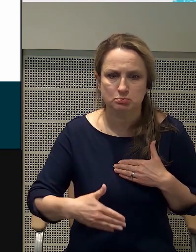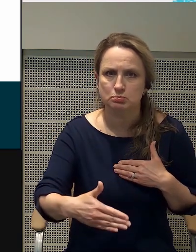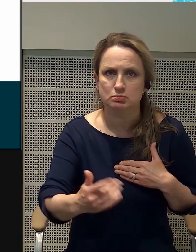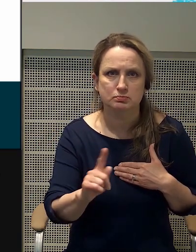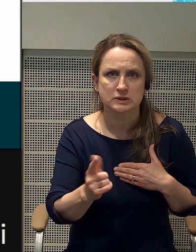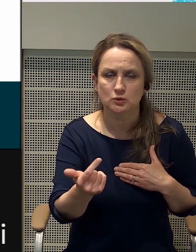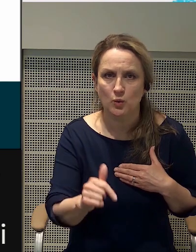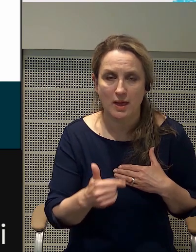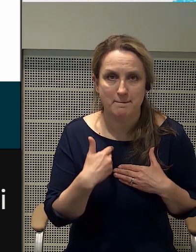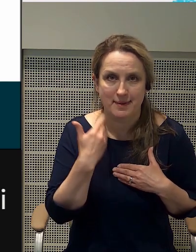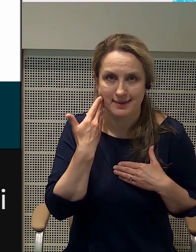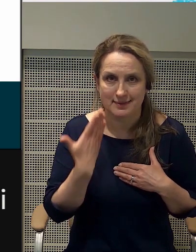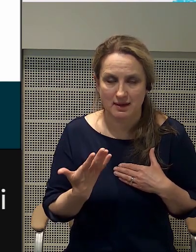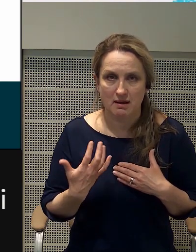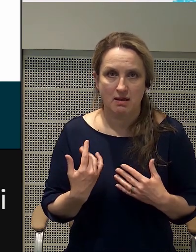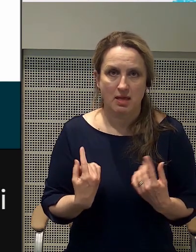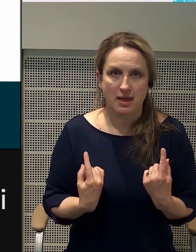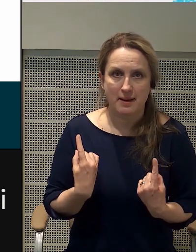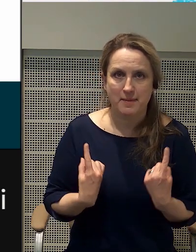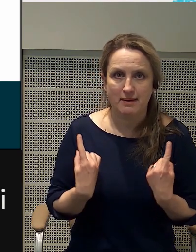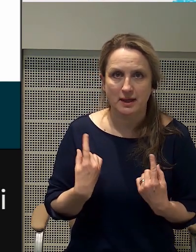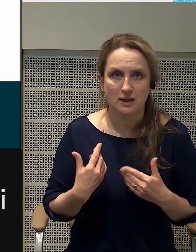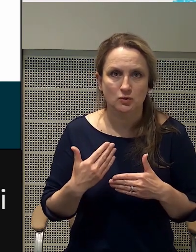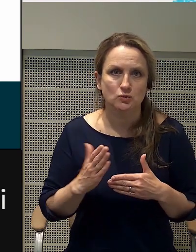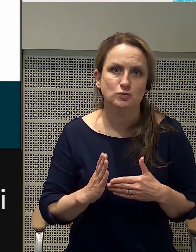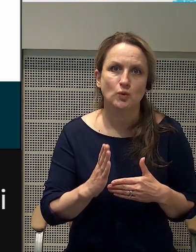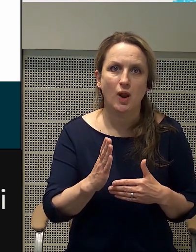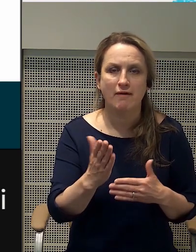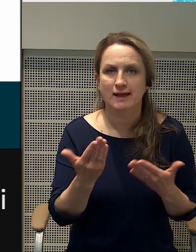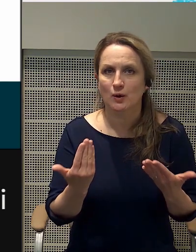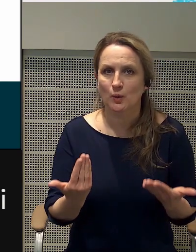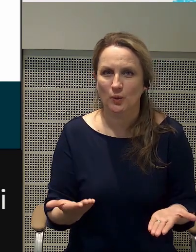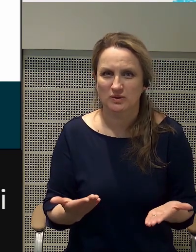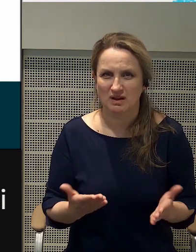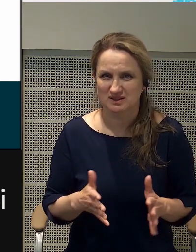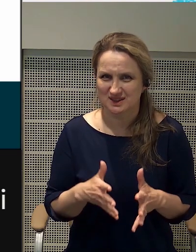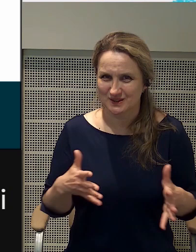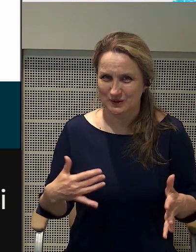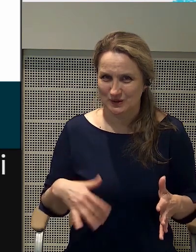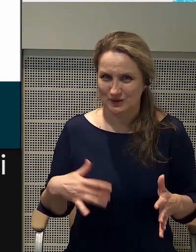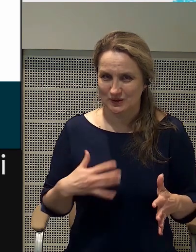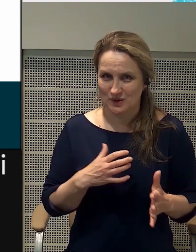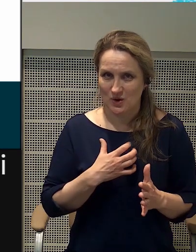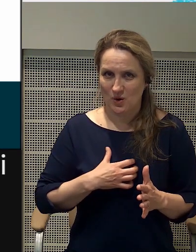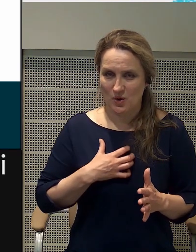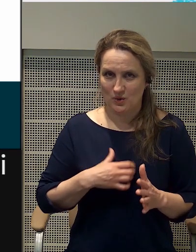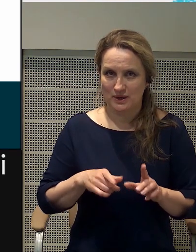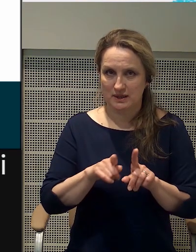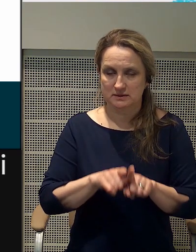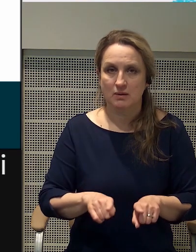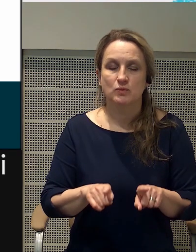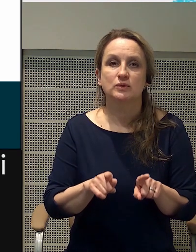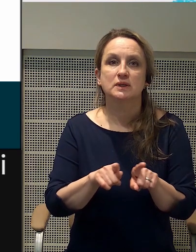coping strategies. And some of these things we can help parents with, so be aware of them. And then